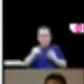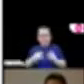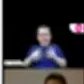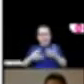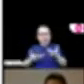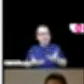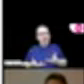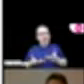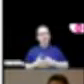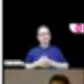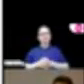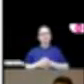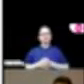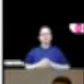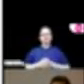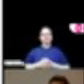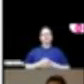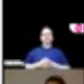Next